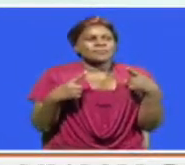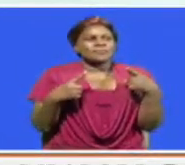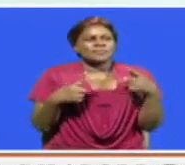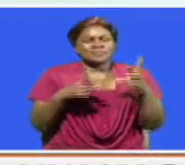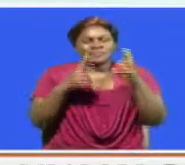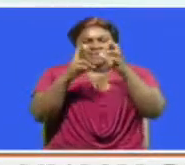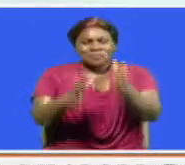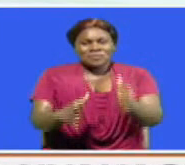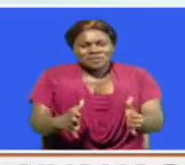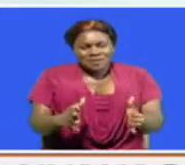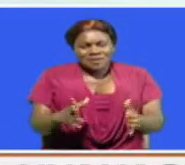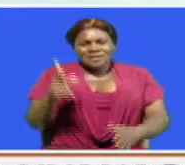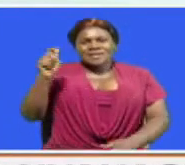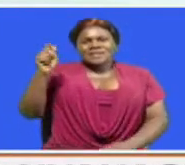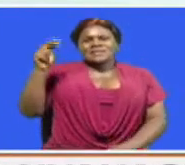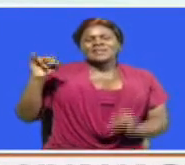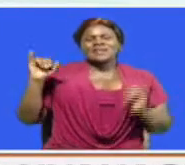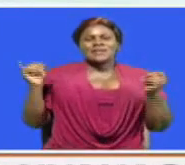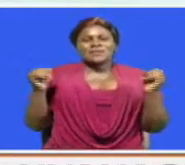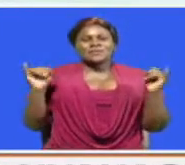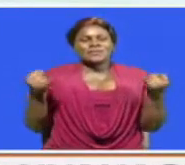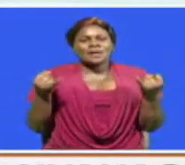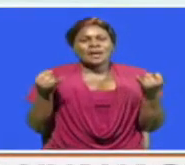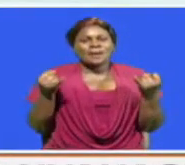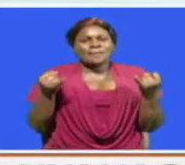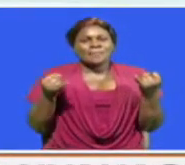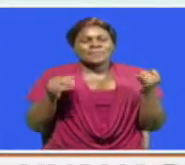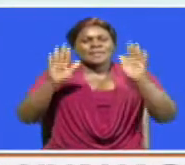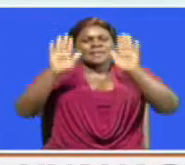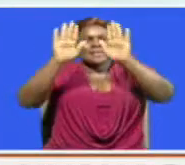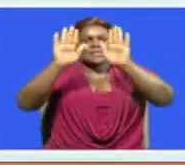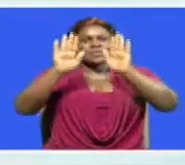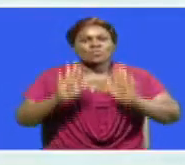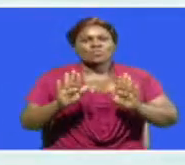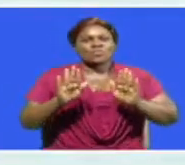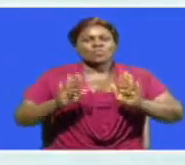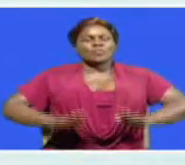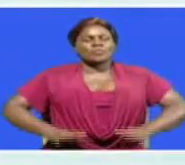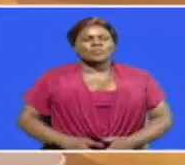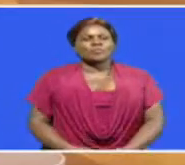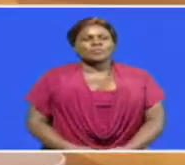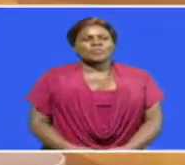Bramwell Bwire, KTN News, Kisumu.